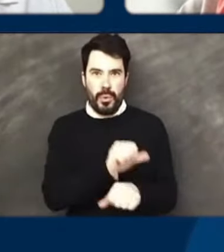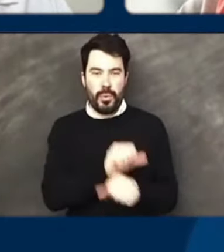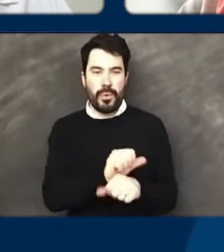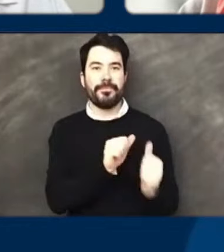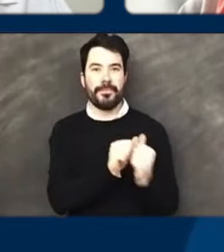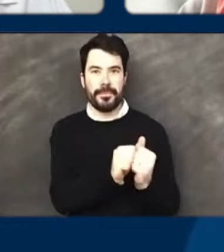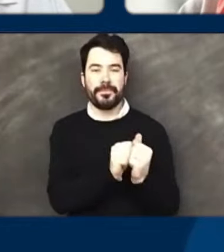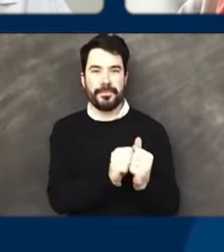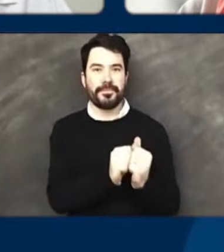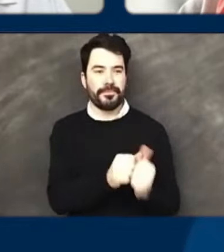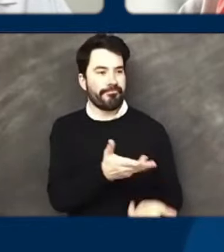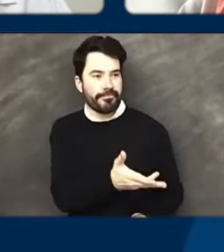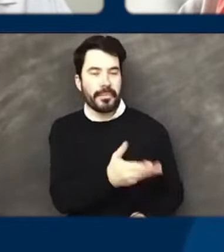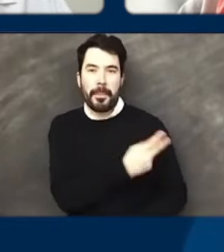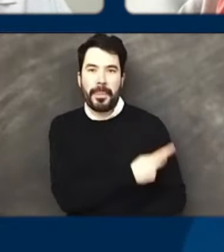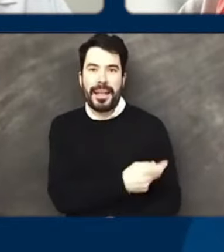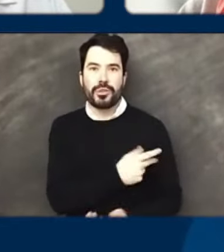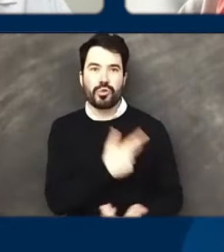down.